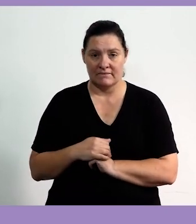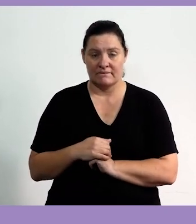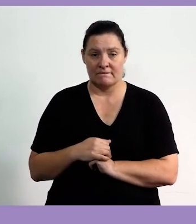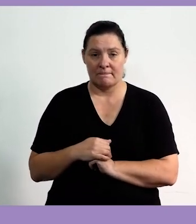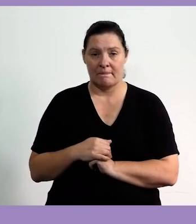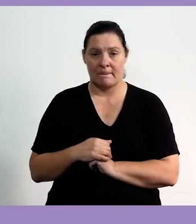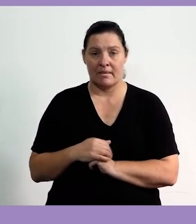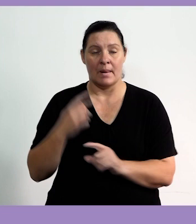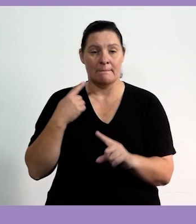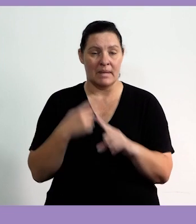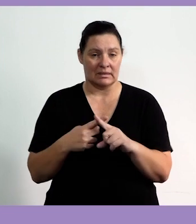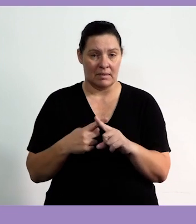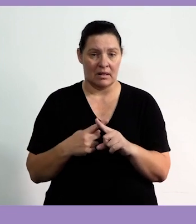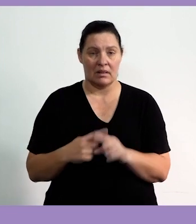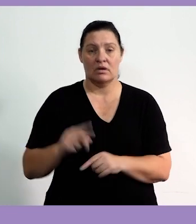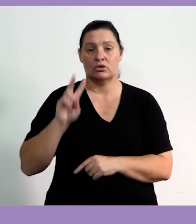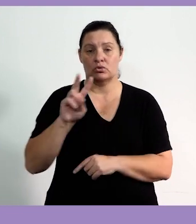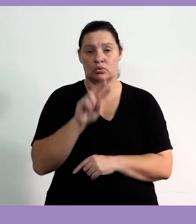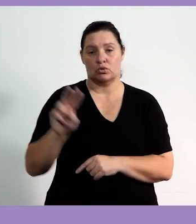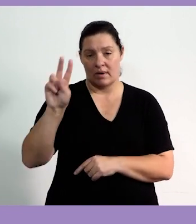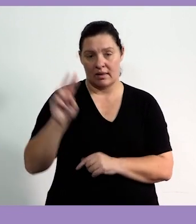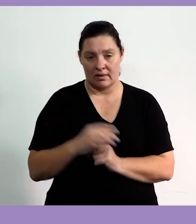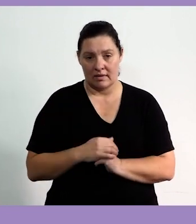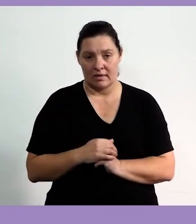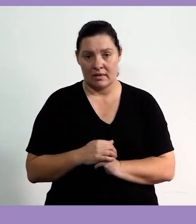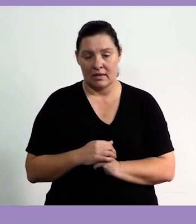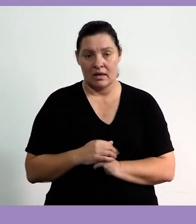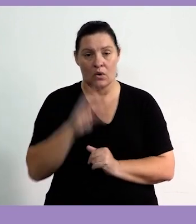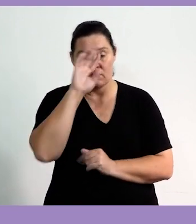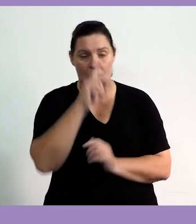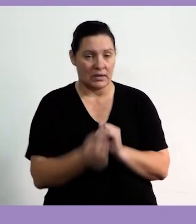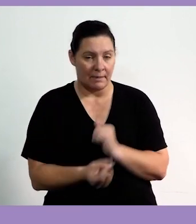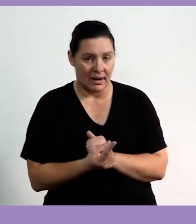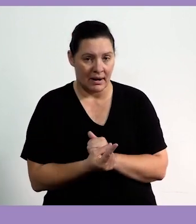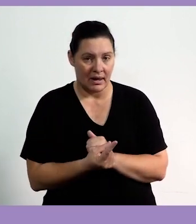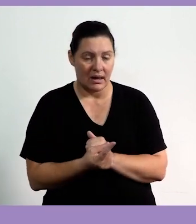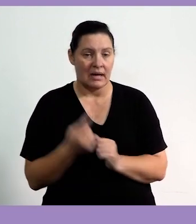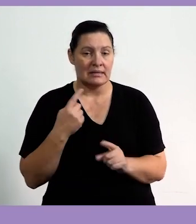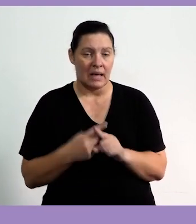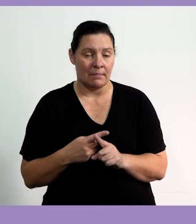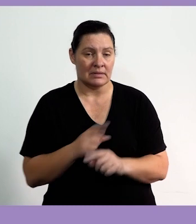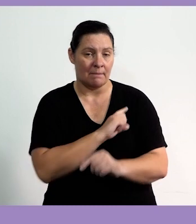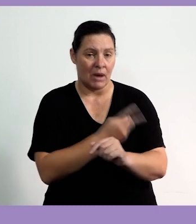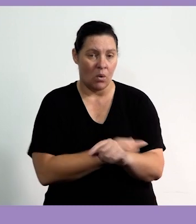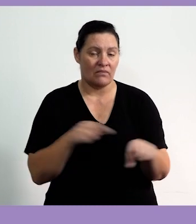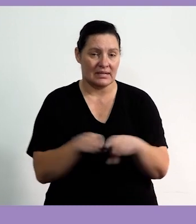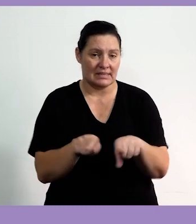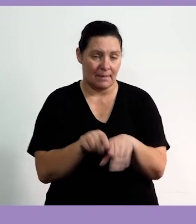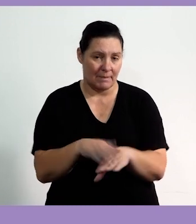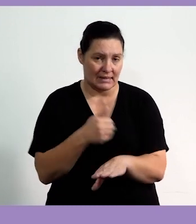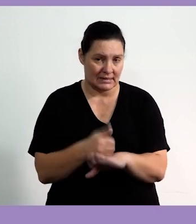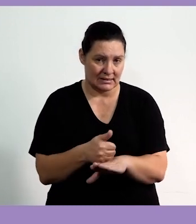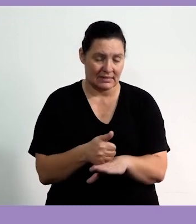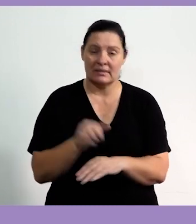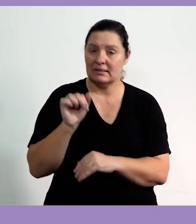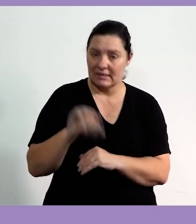5. Then we are going to multiply with the 2 squared. And do you remember what happens when we are multiplying powers of